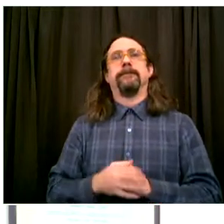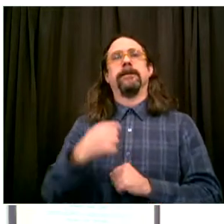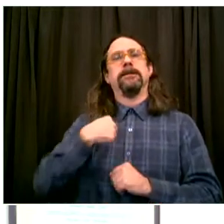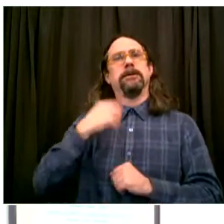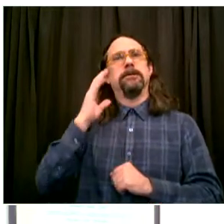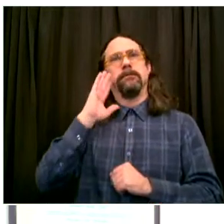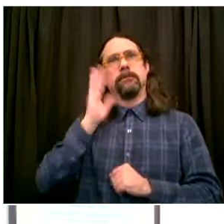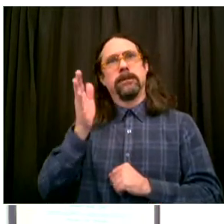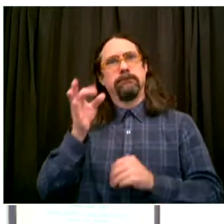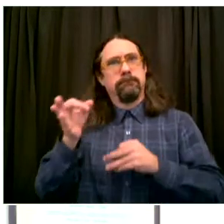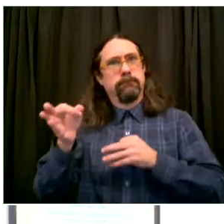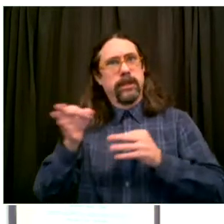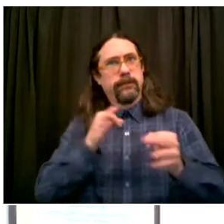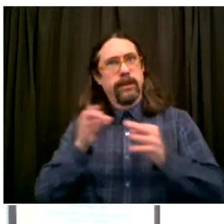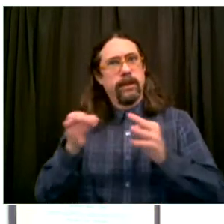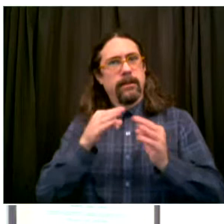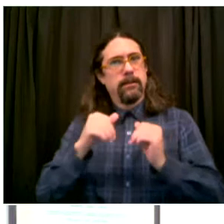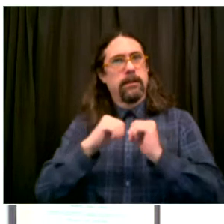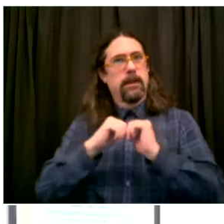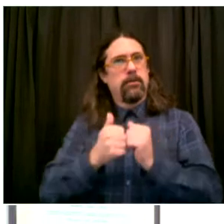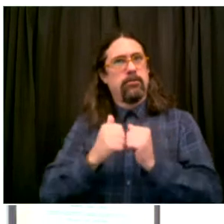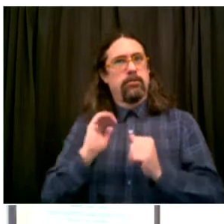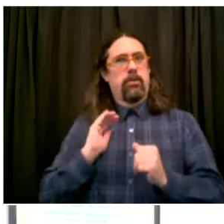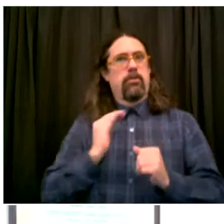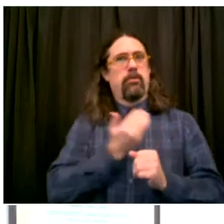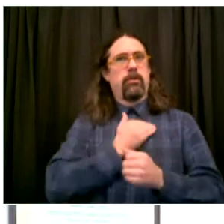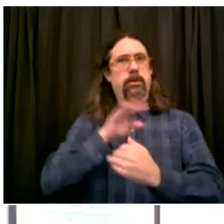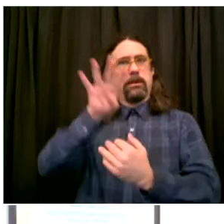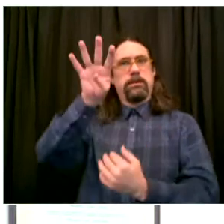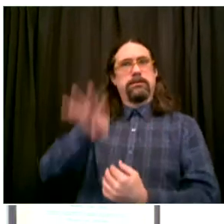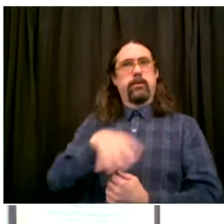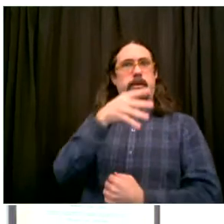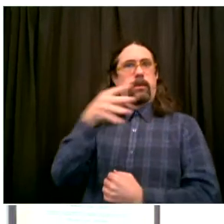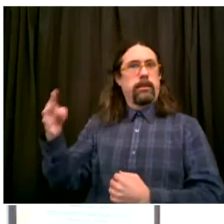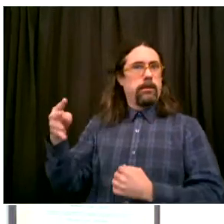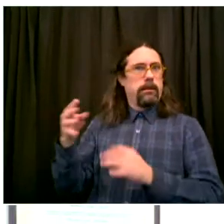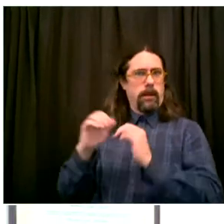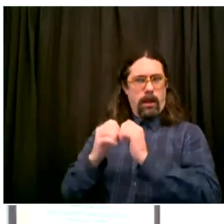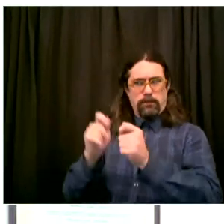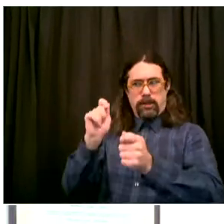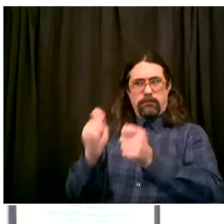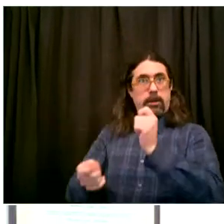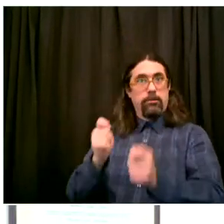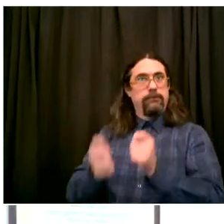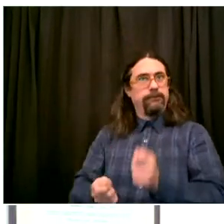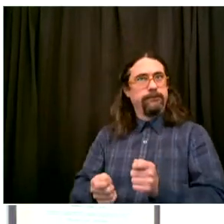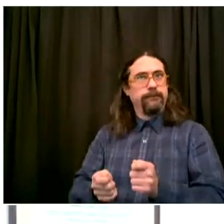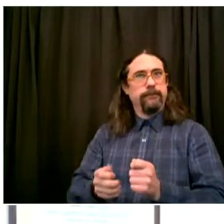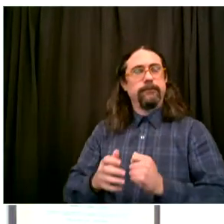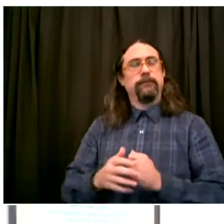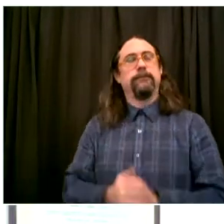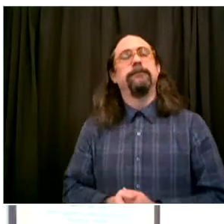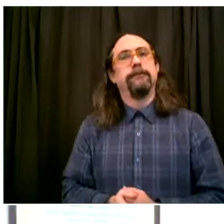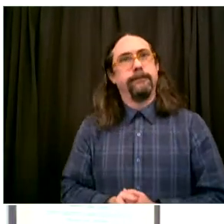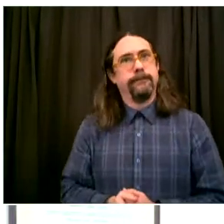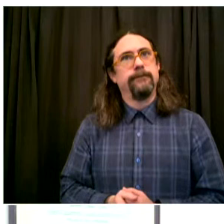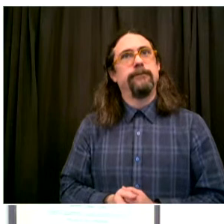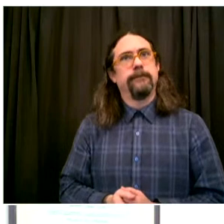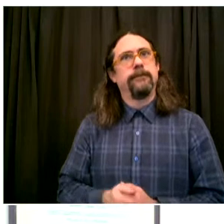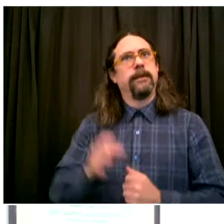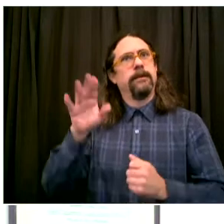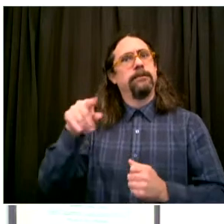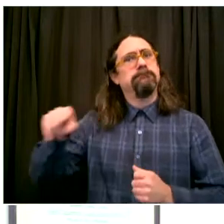or another site, a hospital or a neighborhood clinic, they should get in touch with that